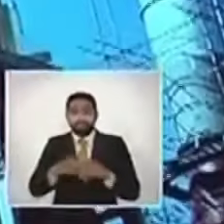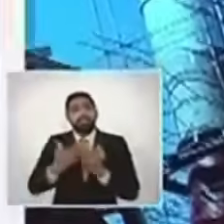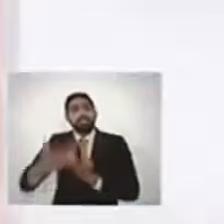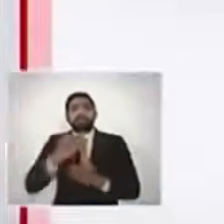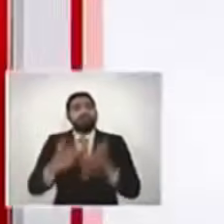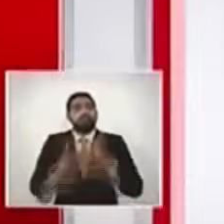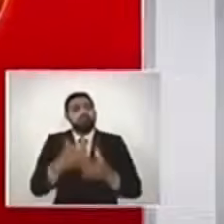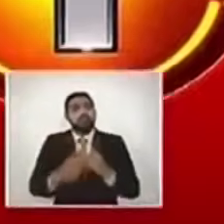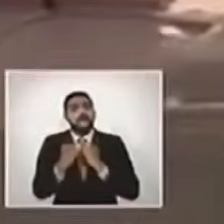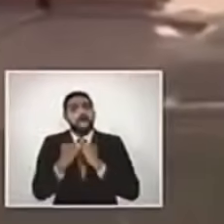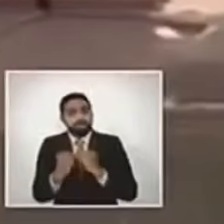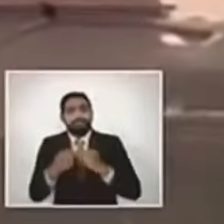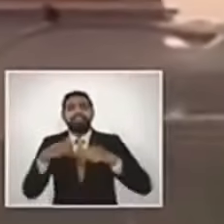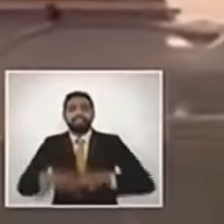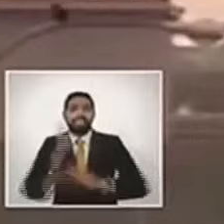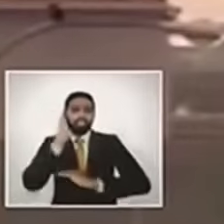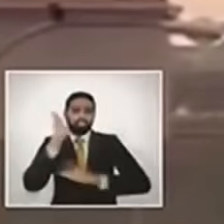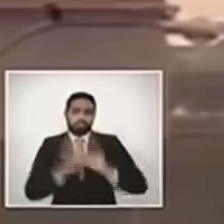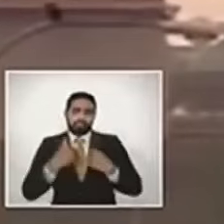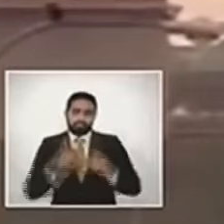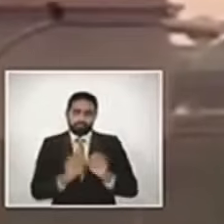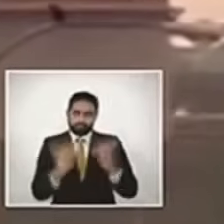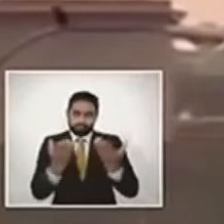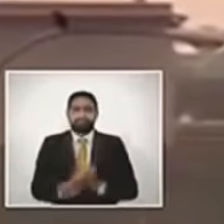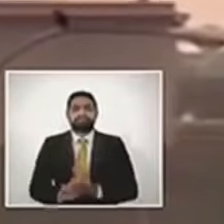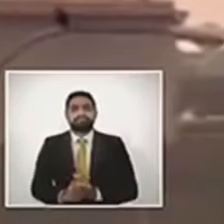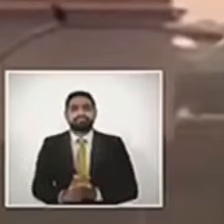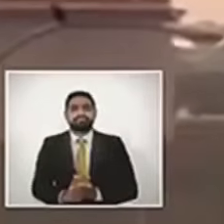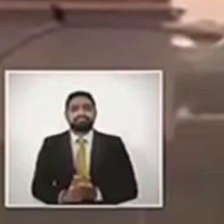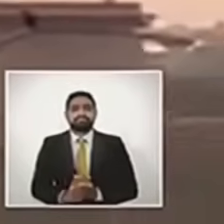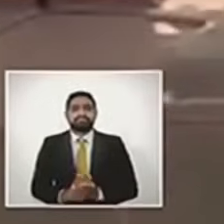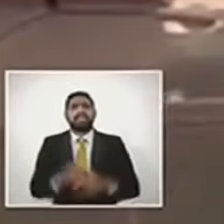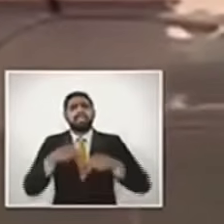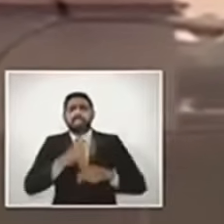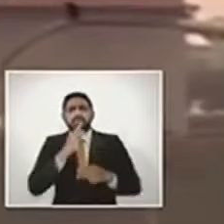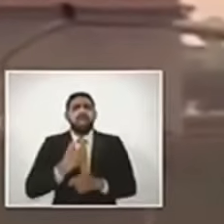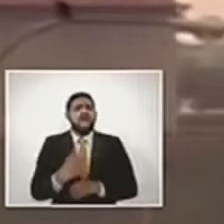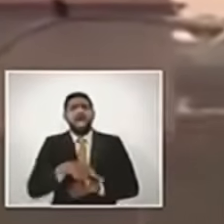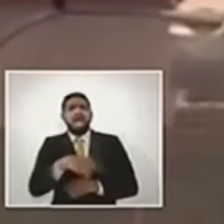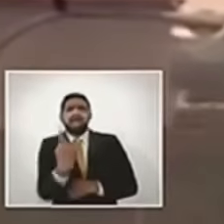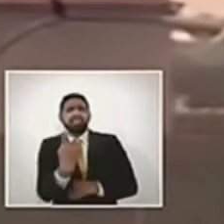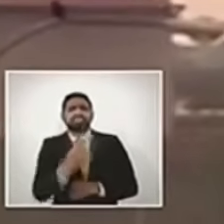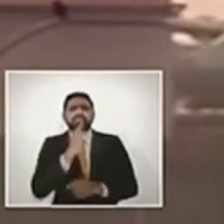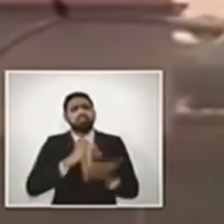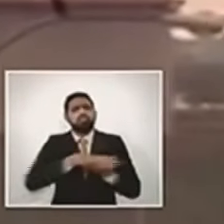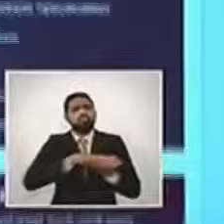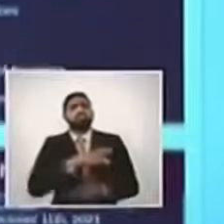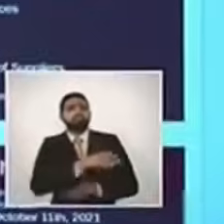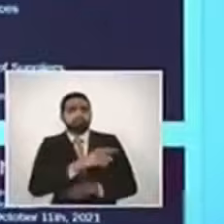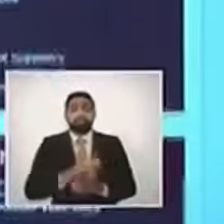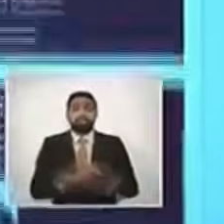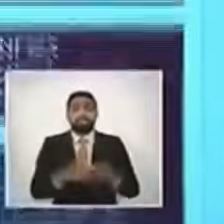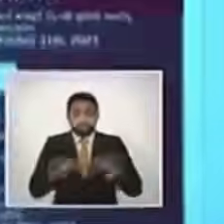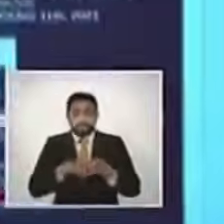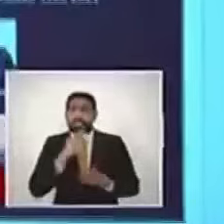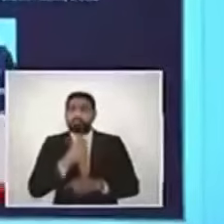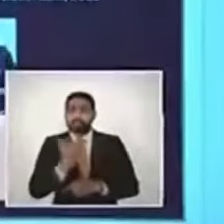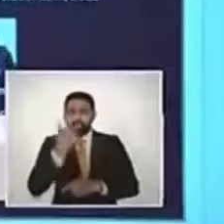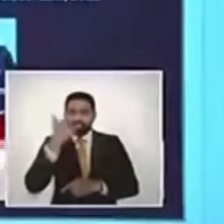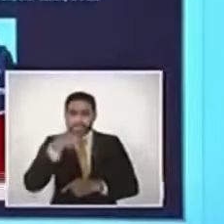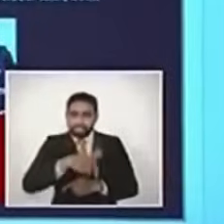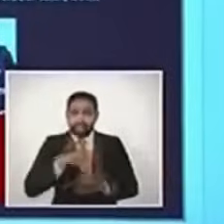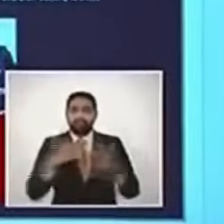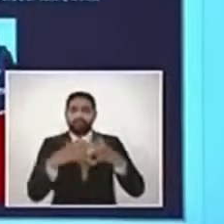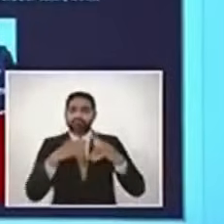today. Now, what are these other products that we are talking about? According to the Ceylon Petroleum Corporation website, there are several products that